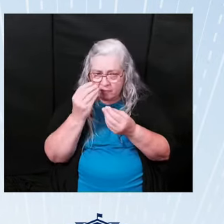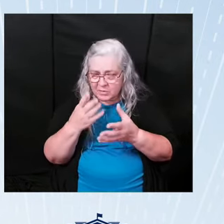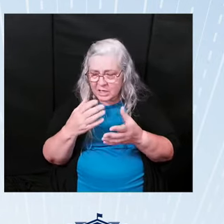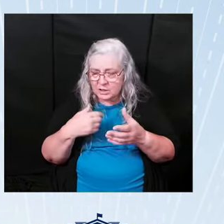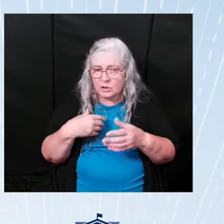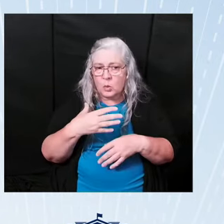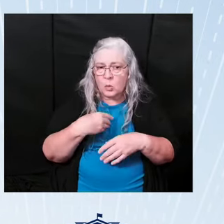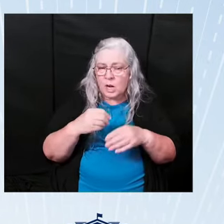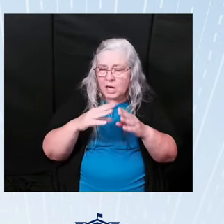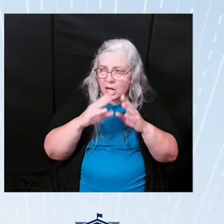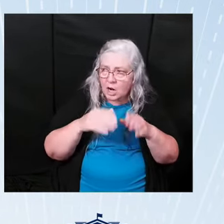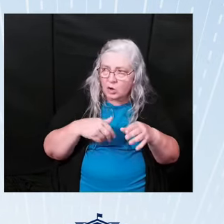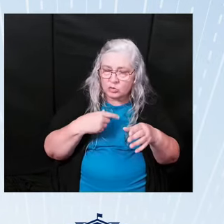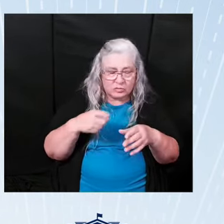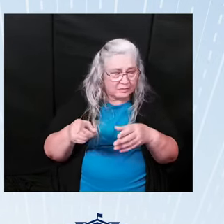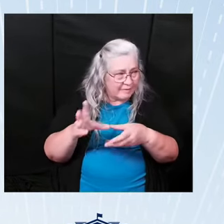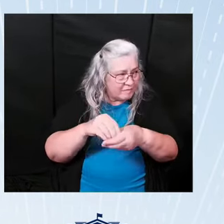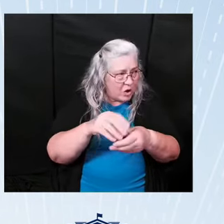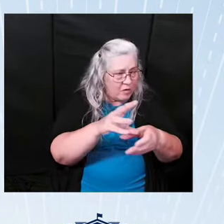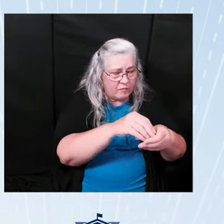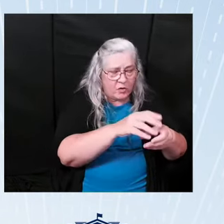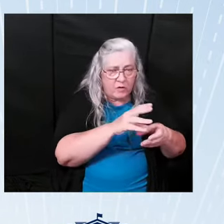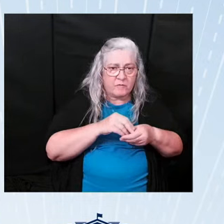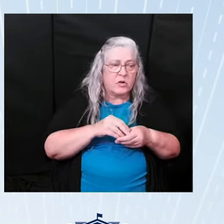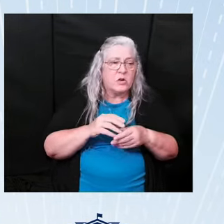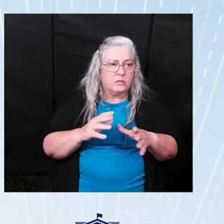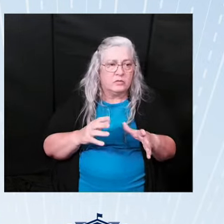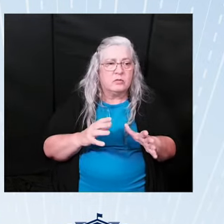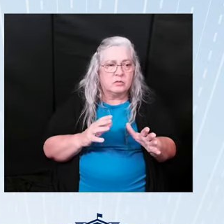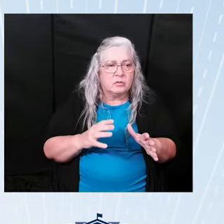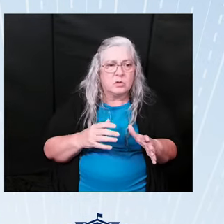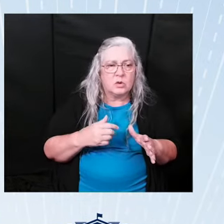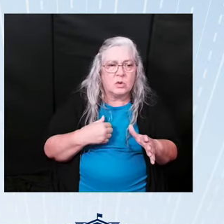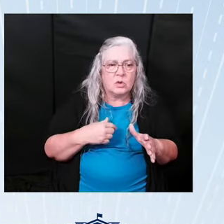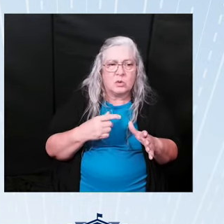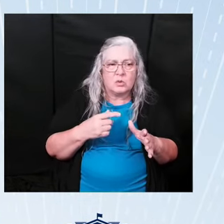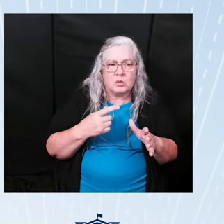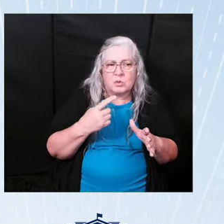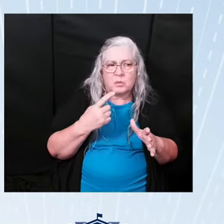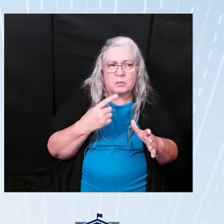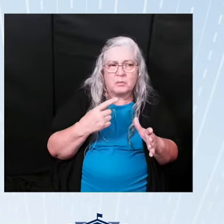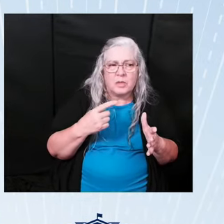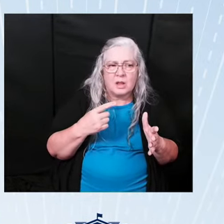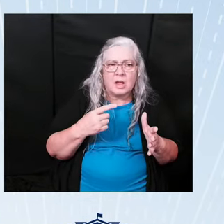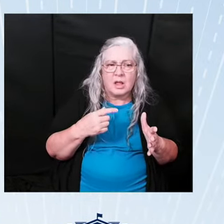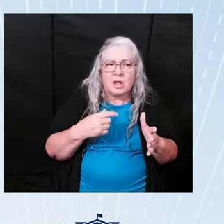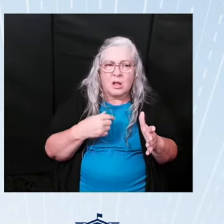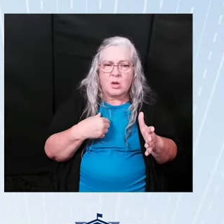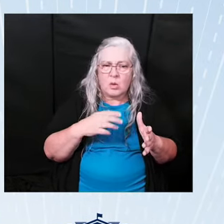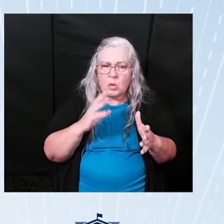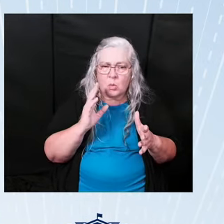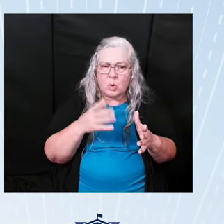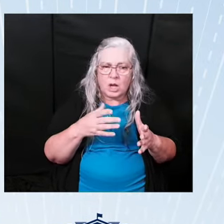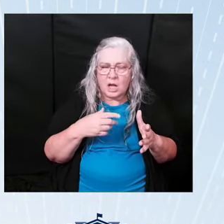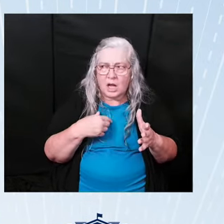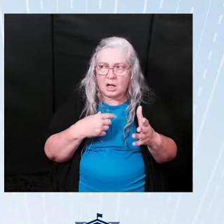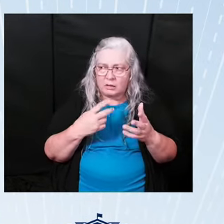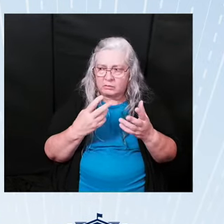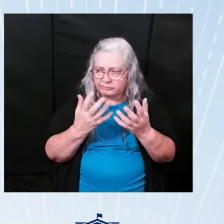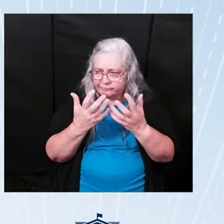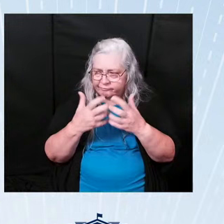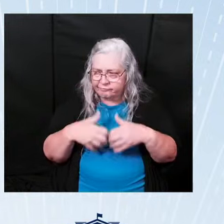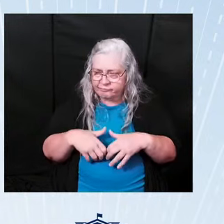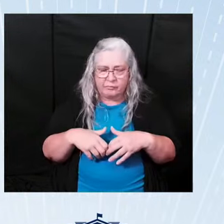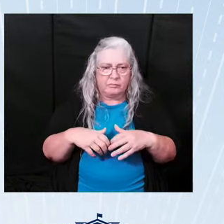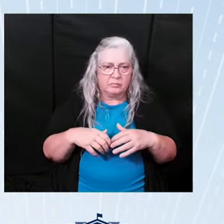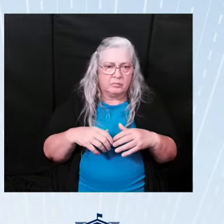today to give us your reactions on the summit, on the framework, so we can go ahead and conclude the live stream. For those of you who are